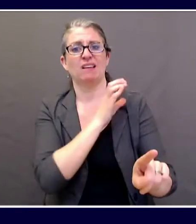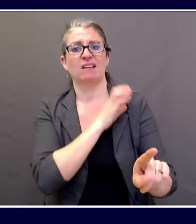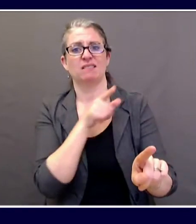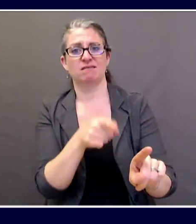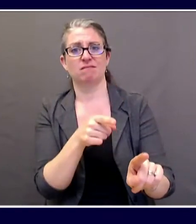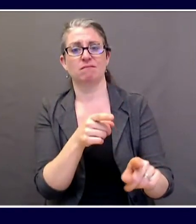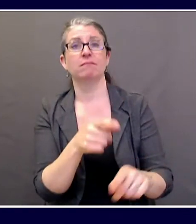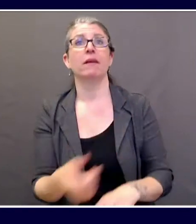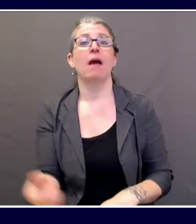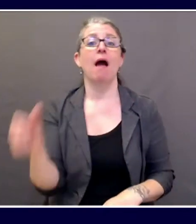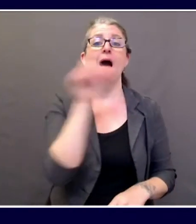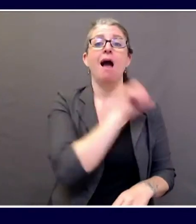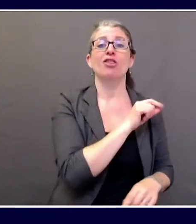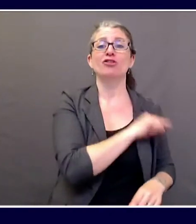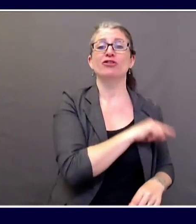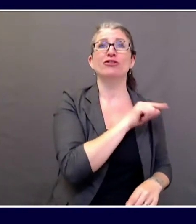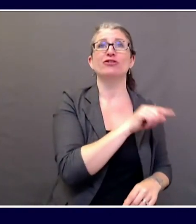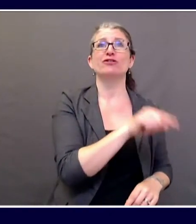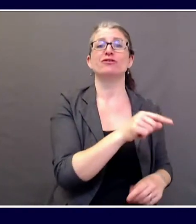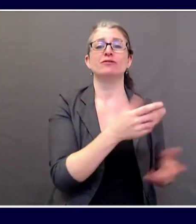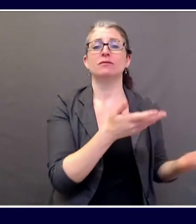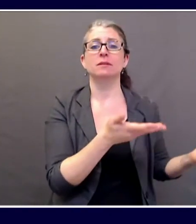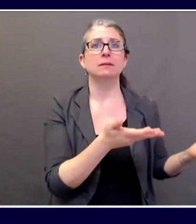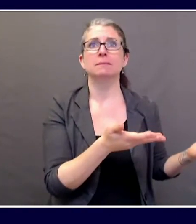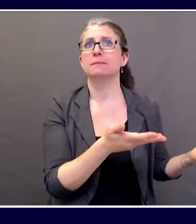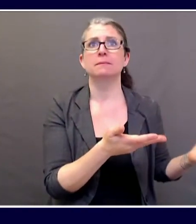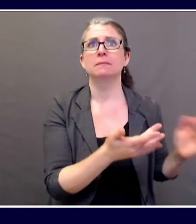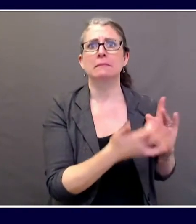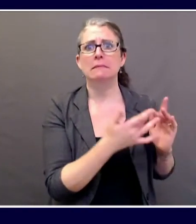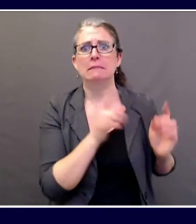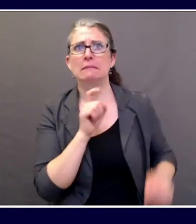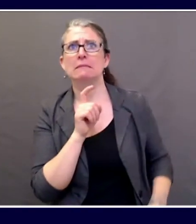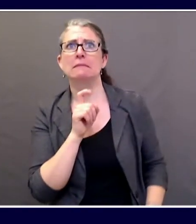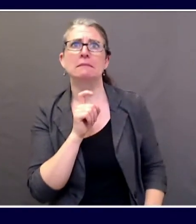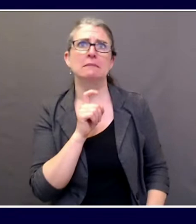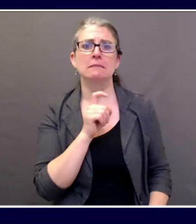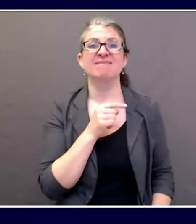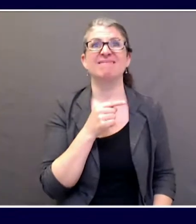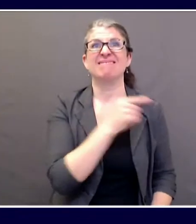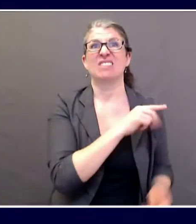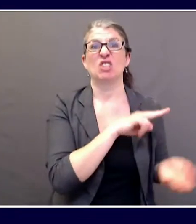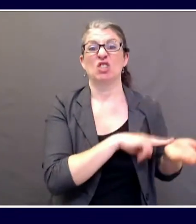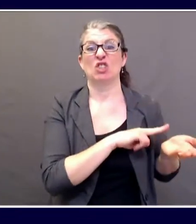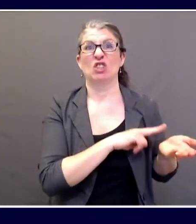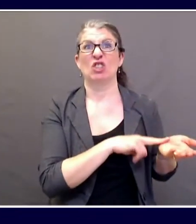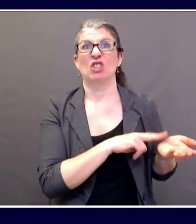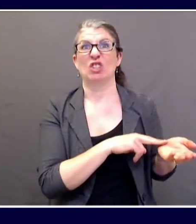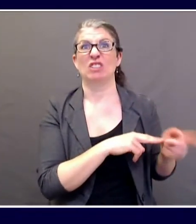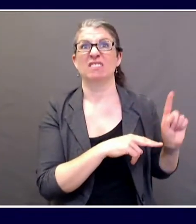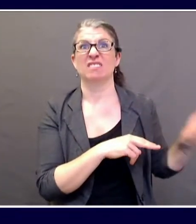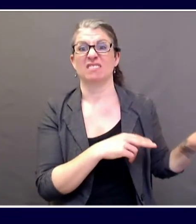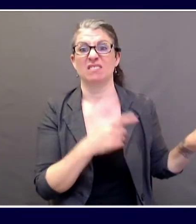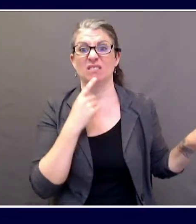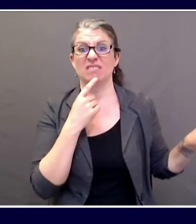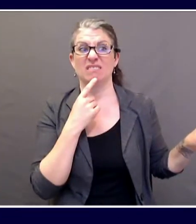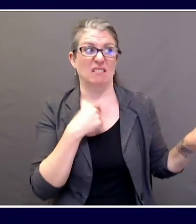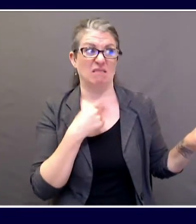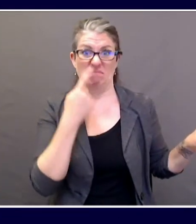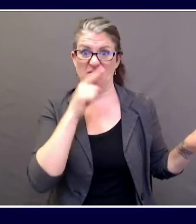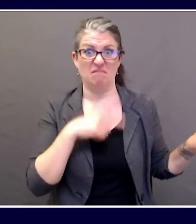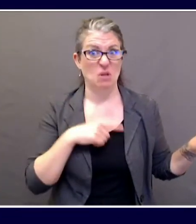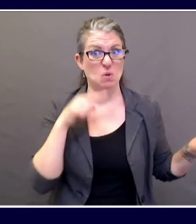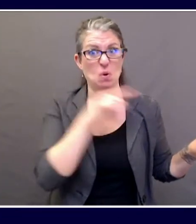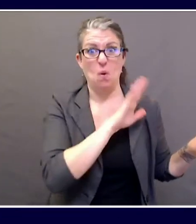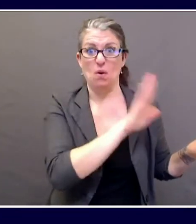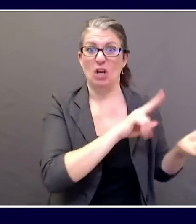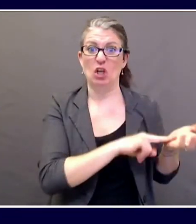with people who are living with disabilities? They come to us, or they already have the plans in place. So once we've